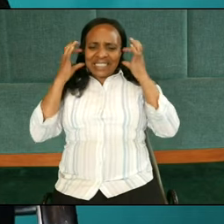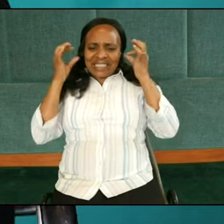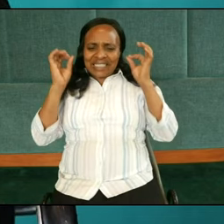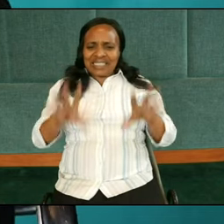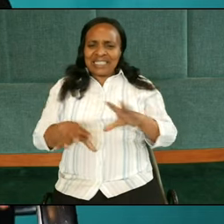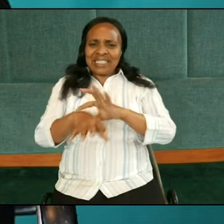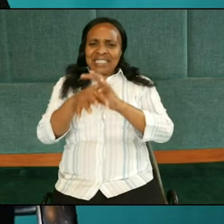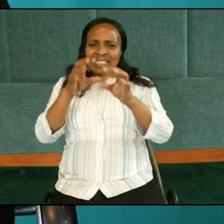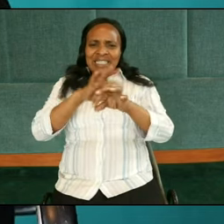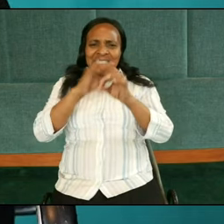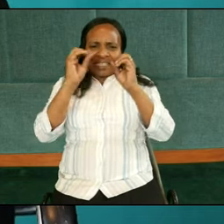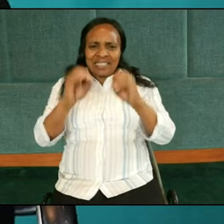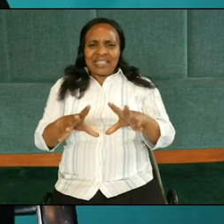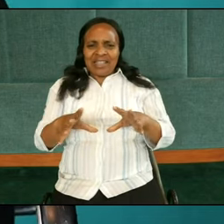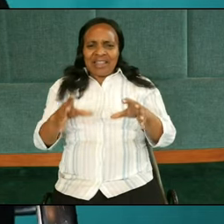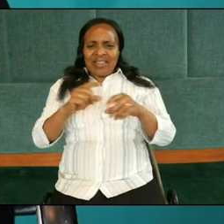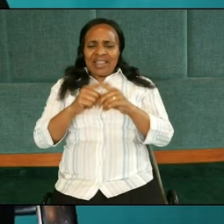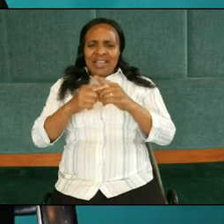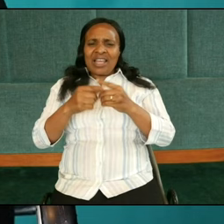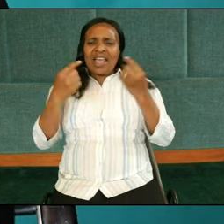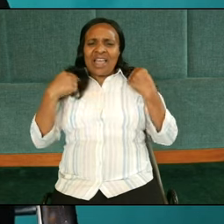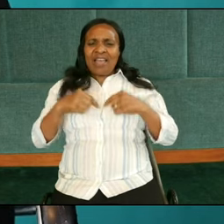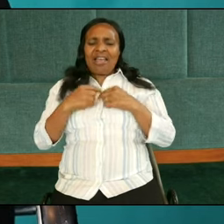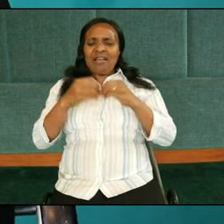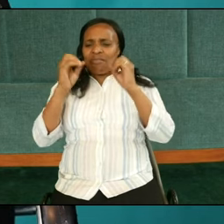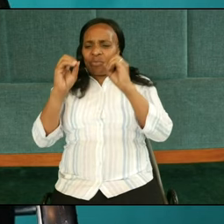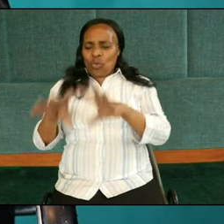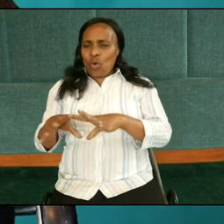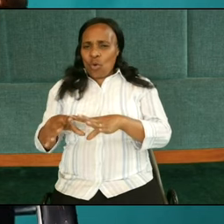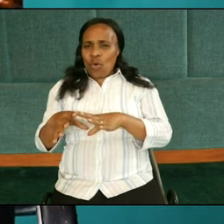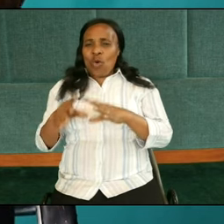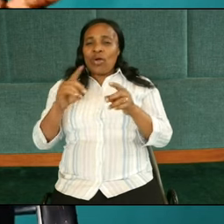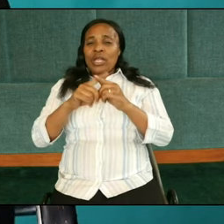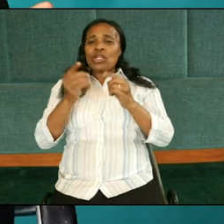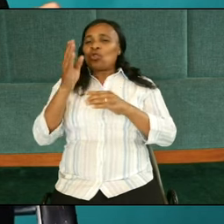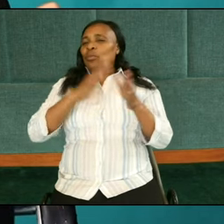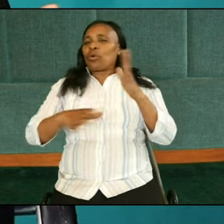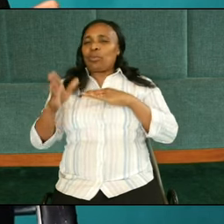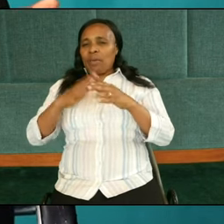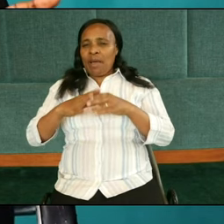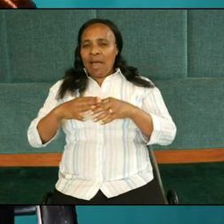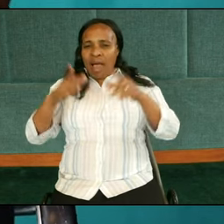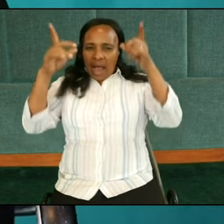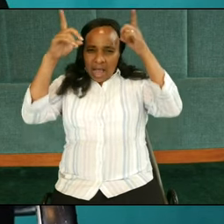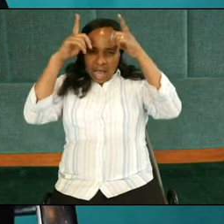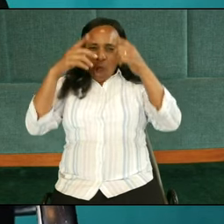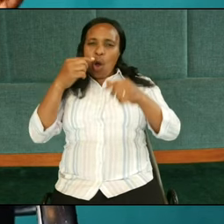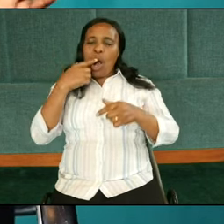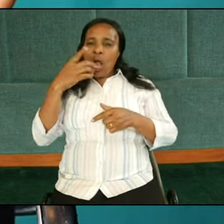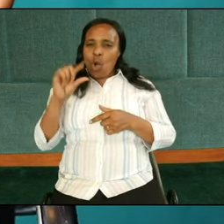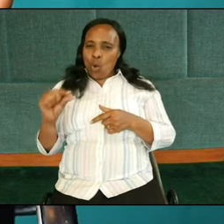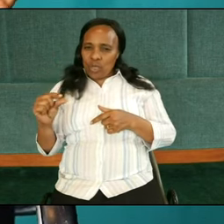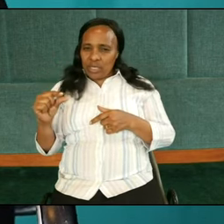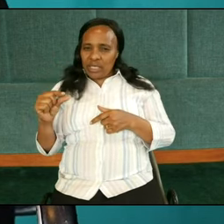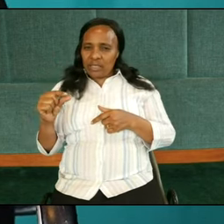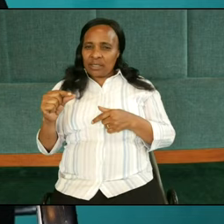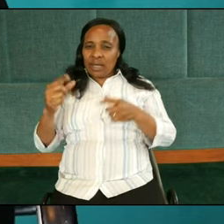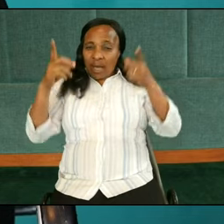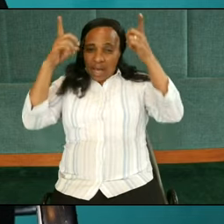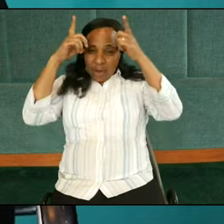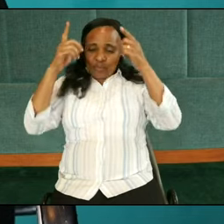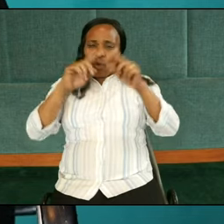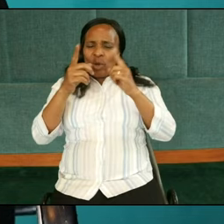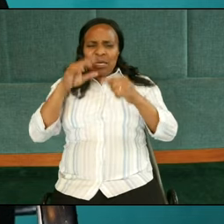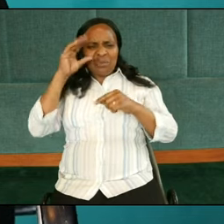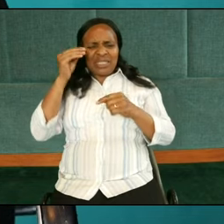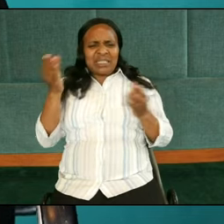the jewelry to smelt them and prepare a golden calf. Mm-hmm. And then when Moses came back